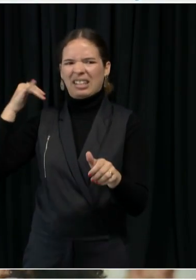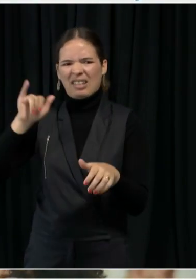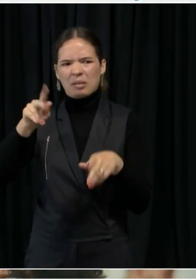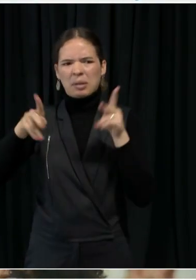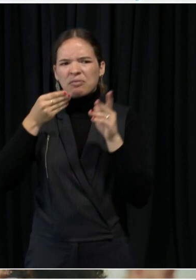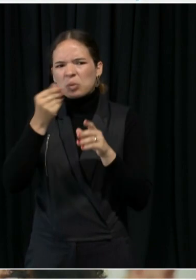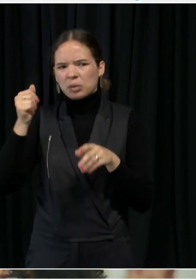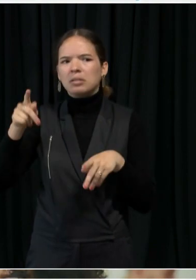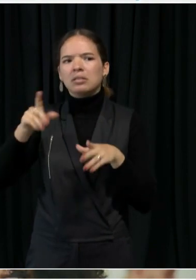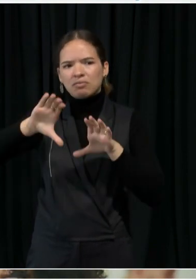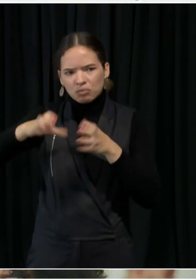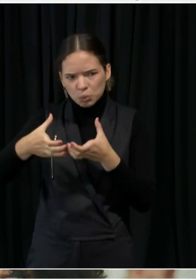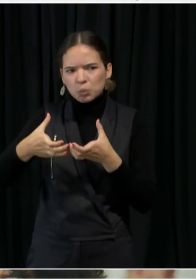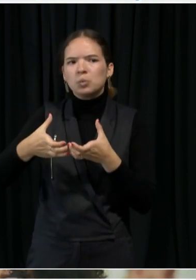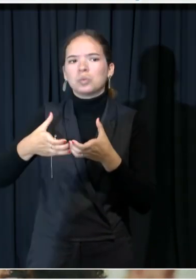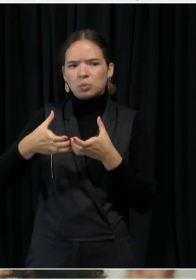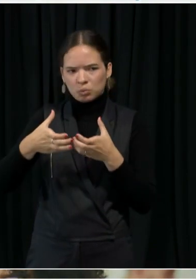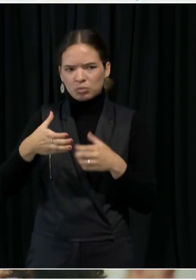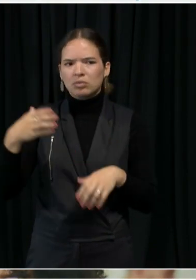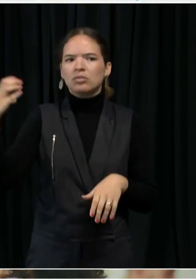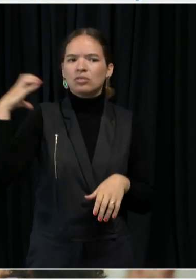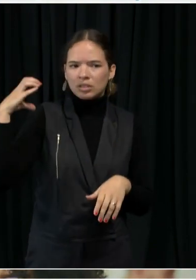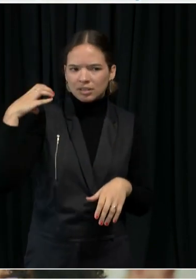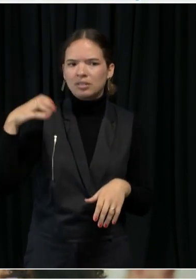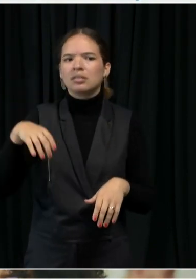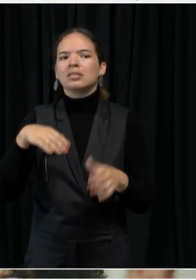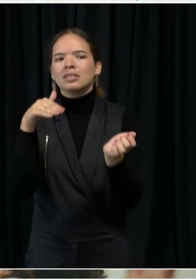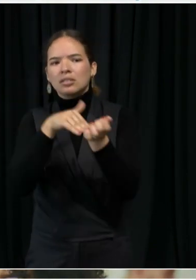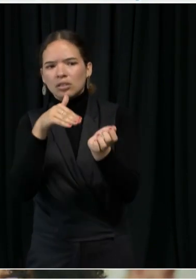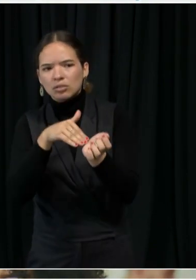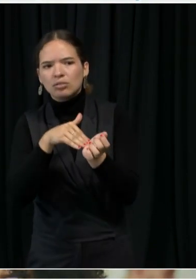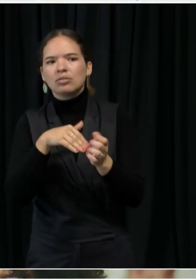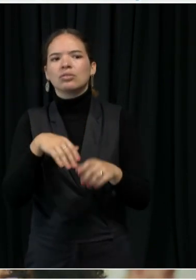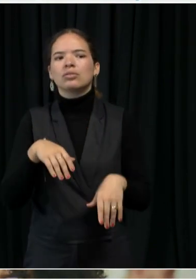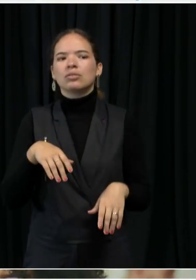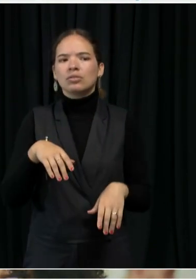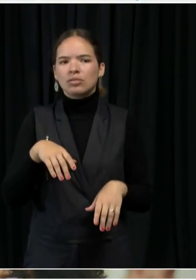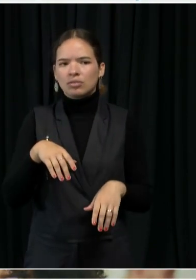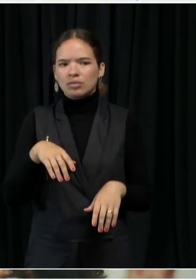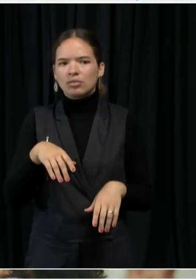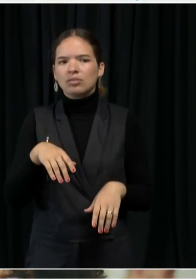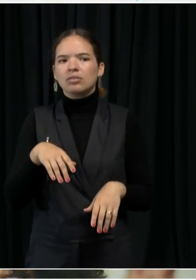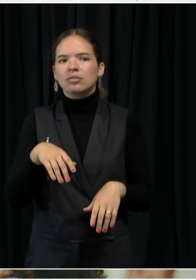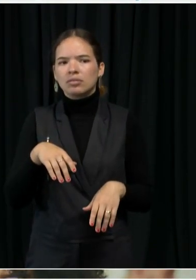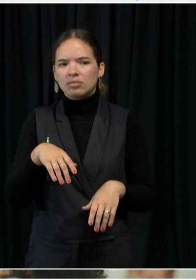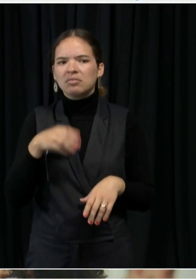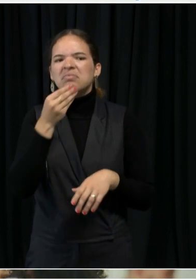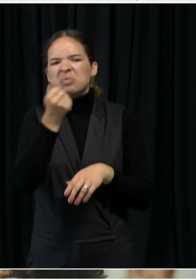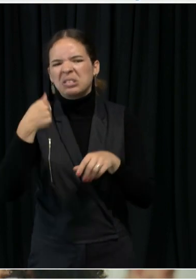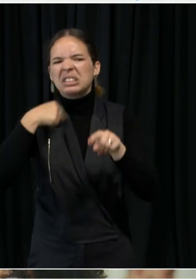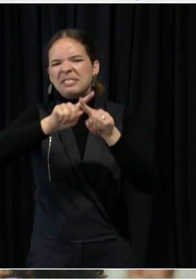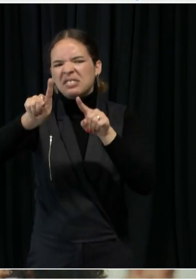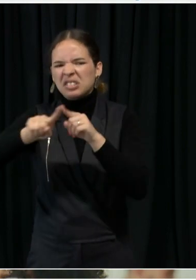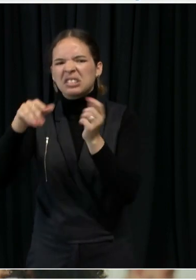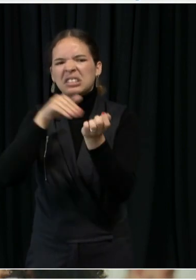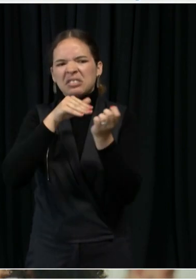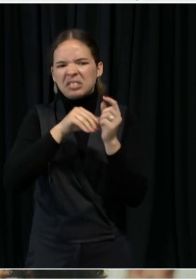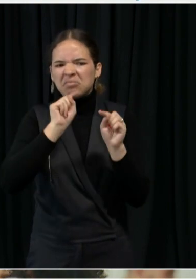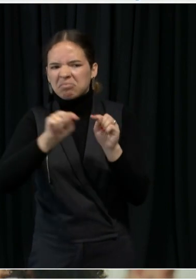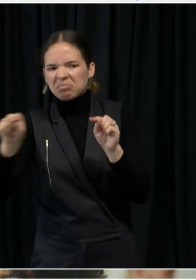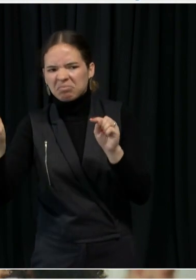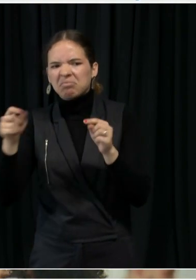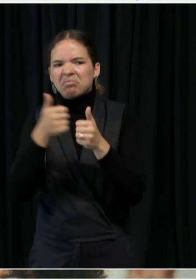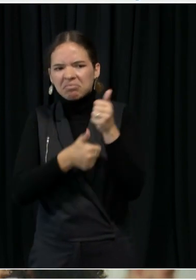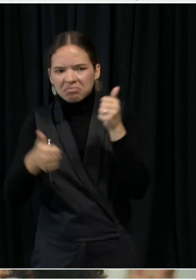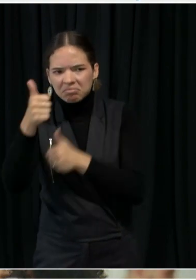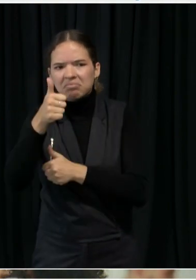of our chairs of the departments, Dr. Rob Shesher, who chairs our Department of Emergency Medicine, Dr. Bill Borden of Medicine, and I also